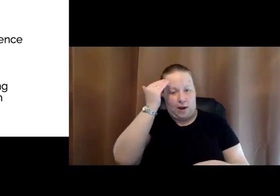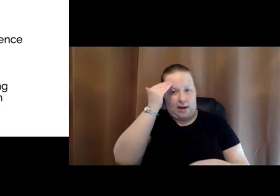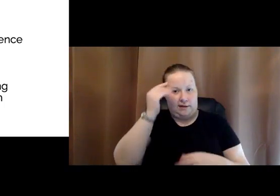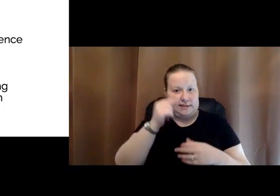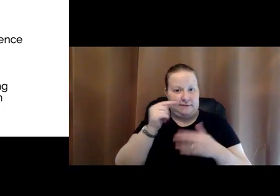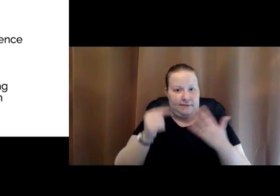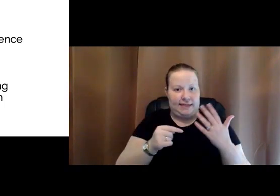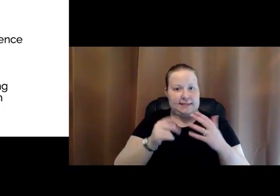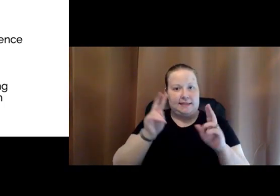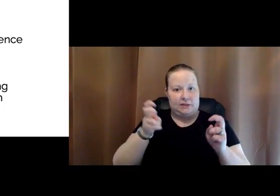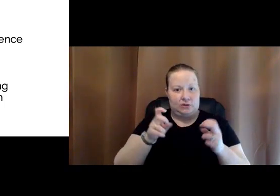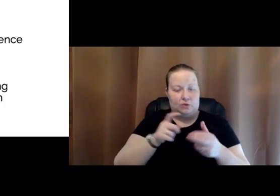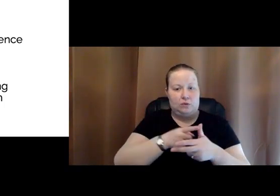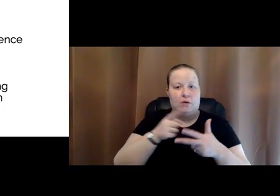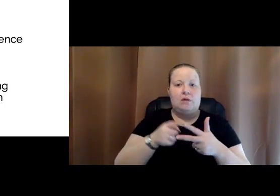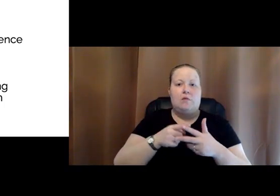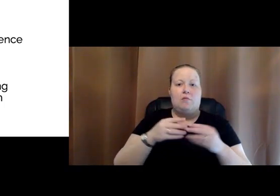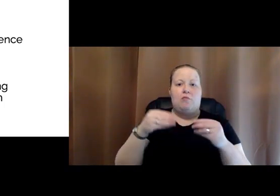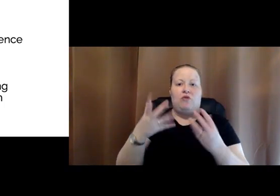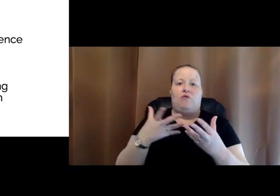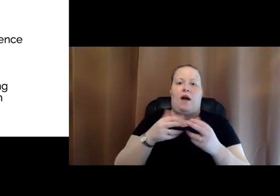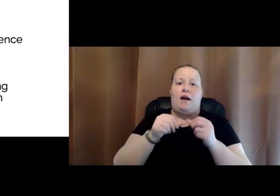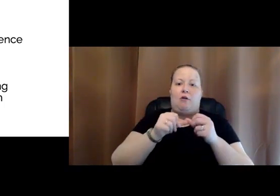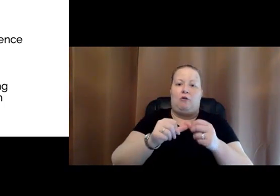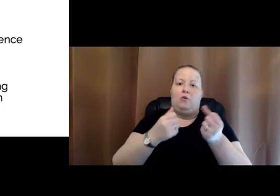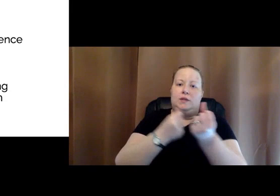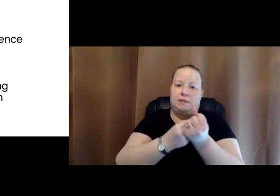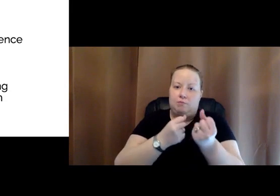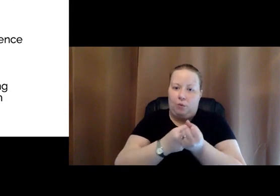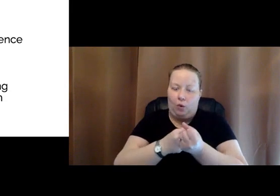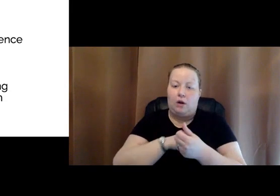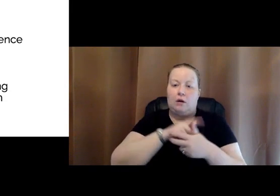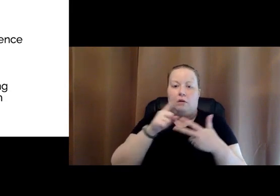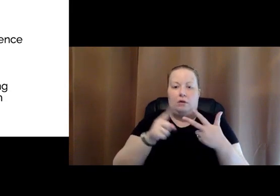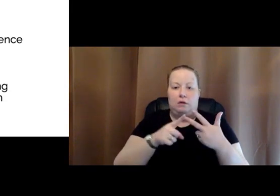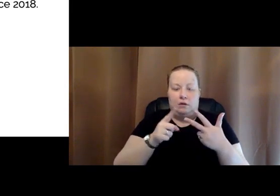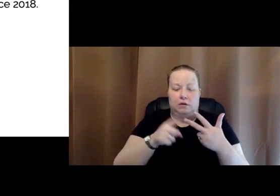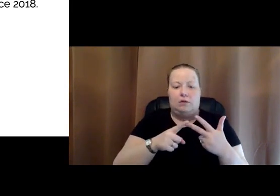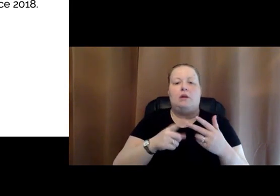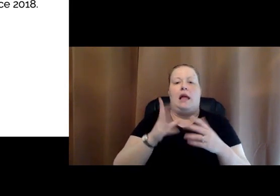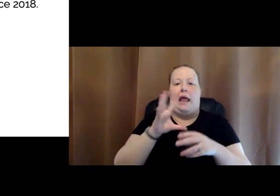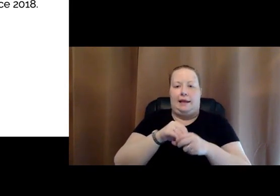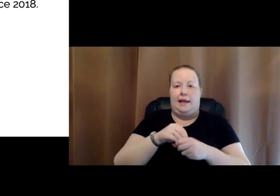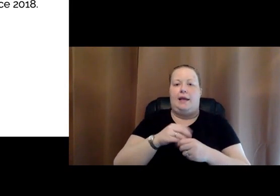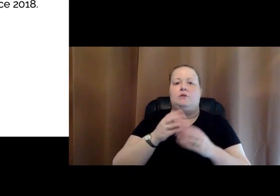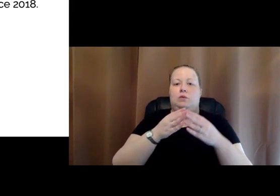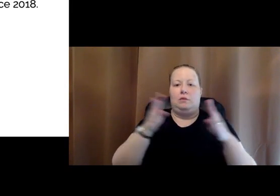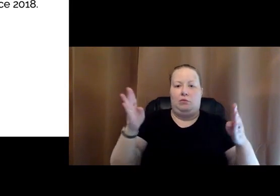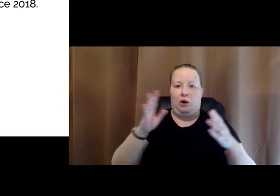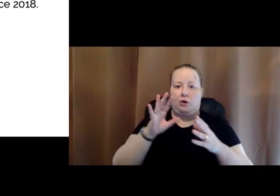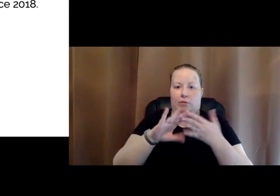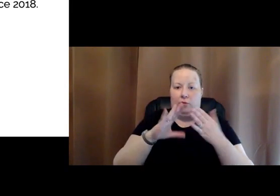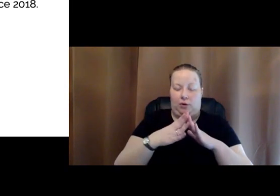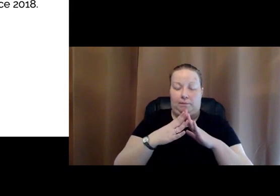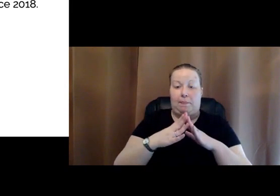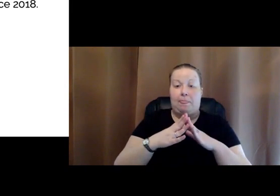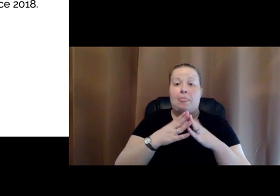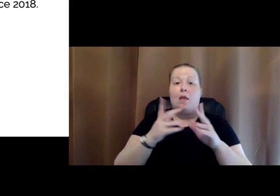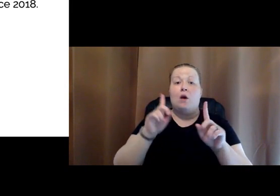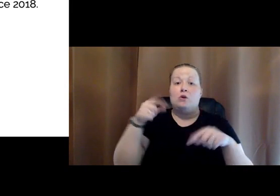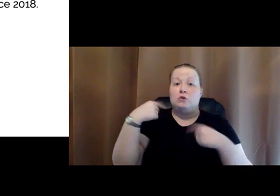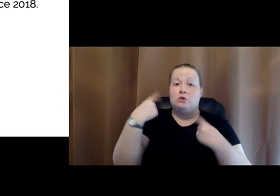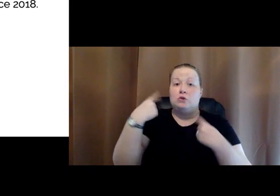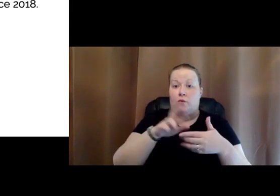provide ongoing support to our pledge takers, and engage with the broader community. The outcomes of this so far have been